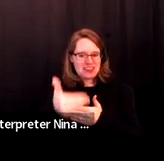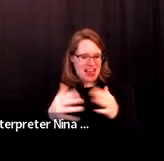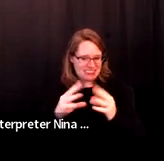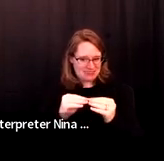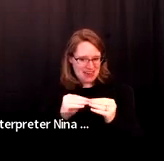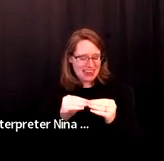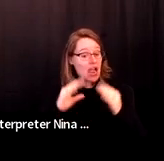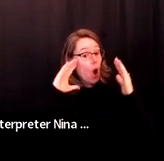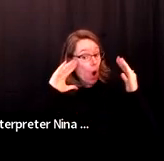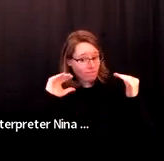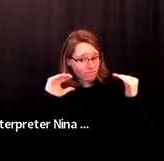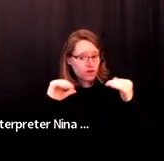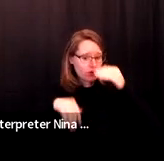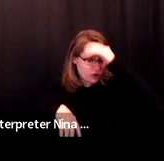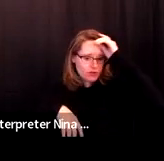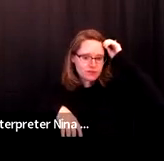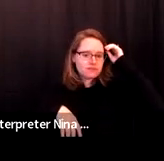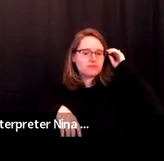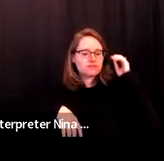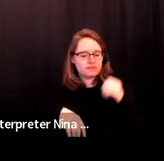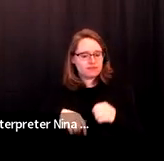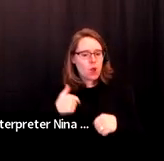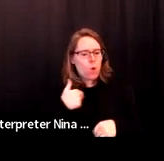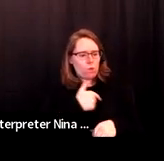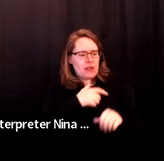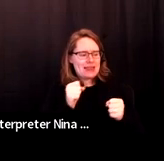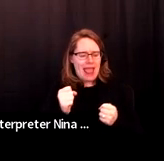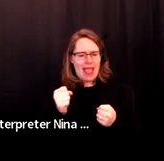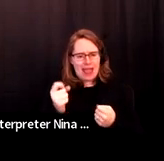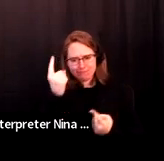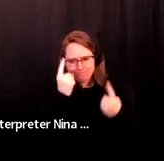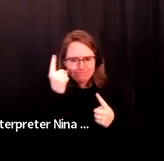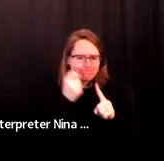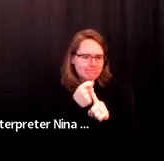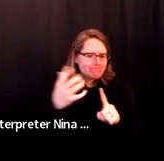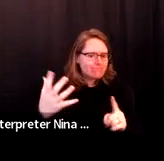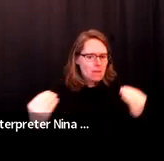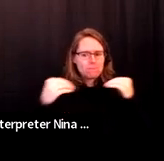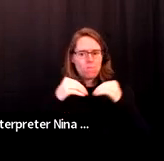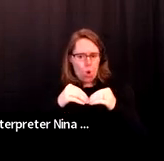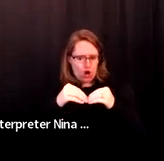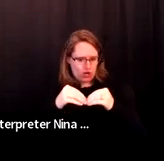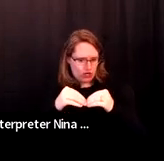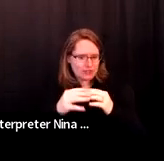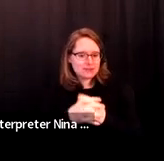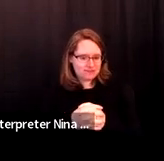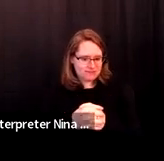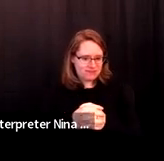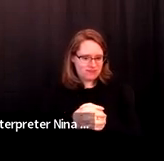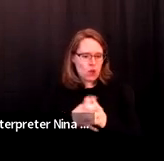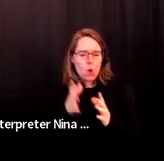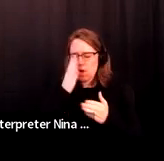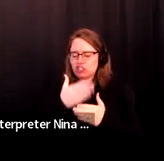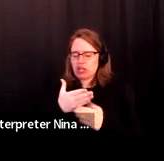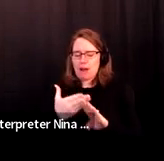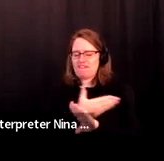we can get this a little bit rounded out even and bring that back to you all prior to the next meeting when we can